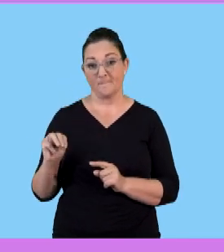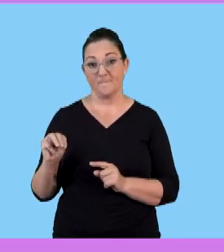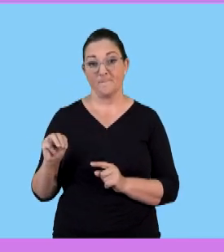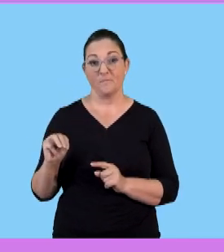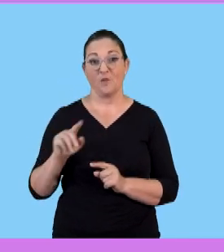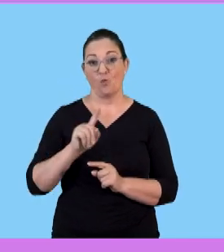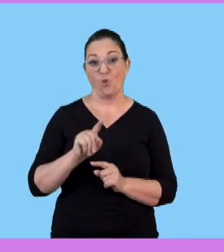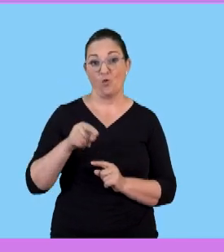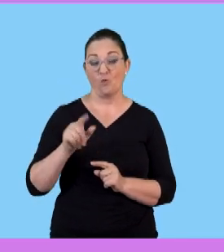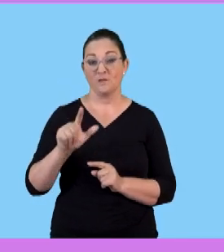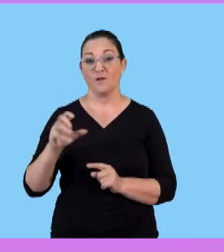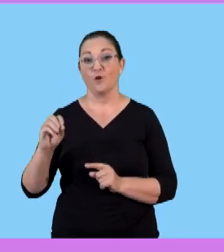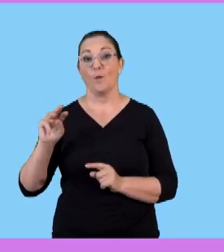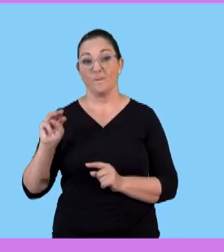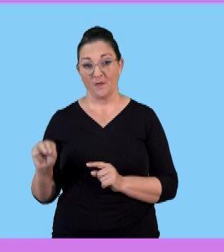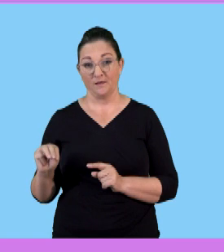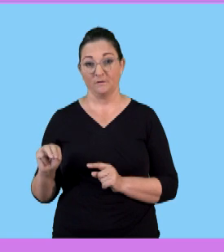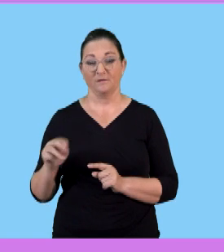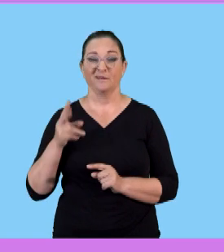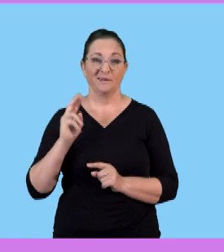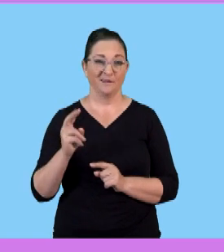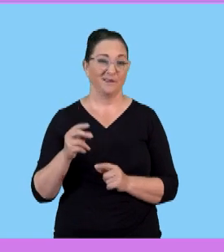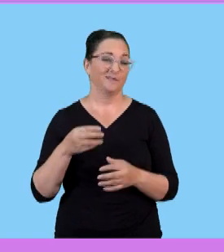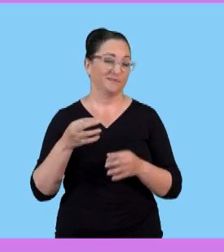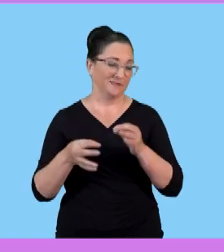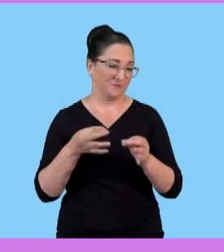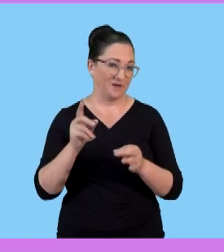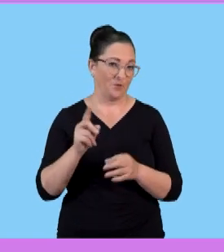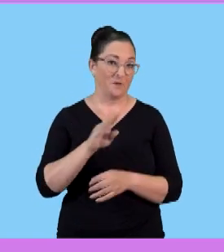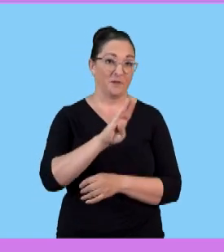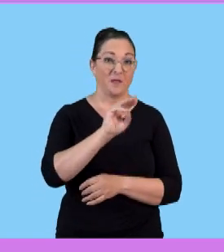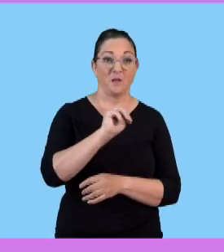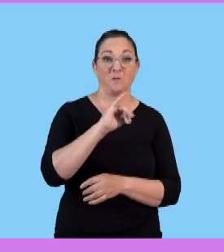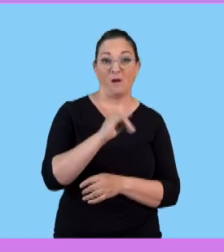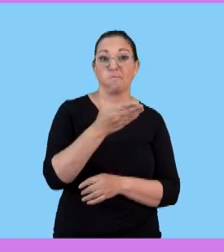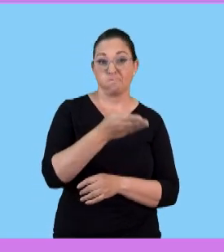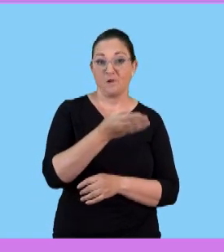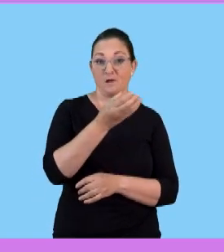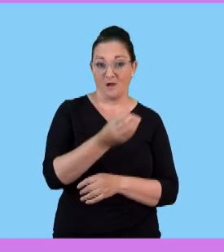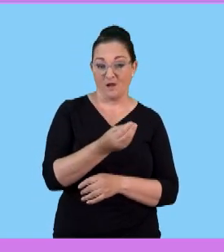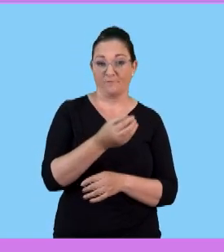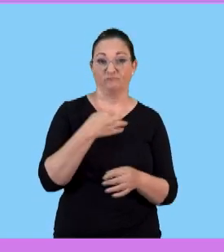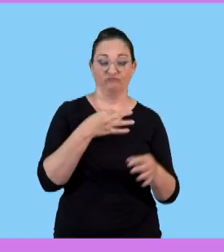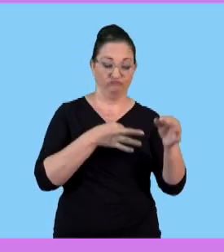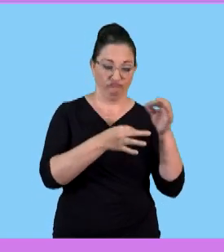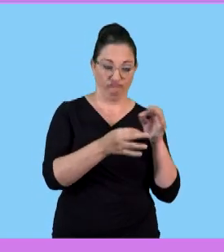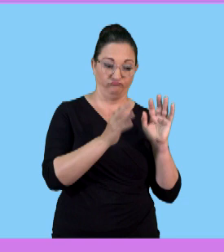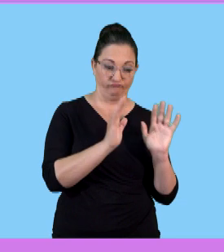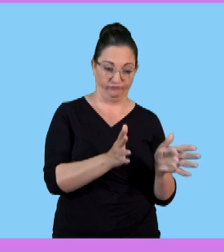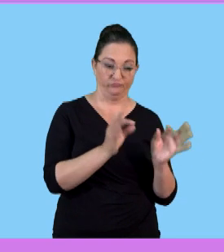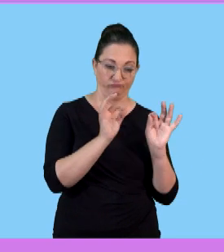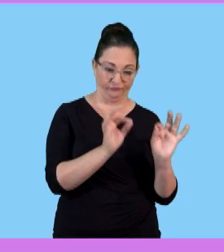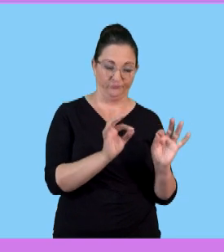there that's 1,70 meters. Guys, let's run through this again. In this case, the BMI was given. I substituted